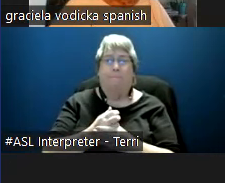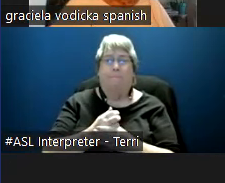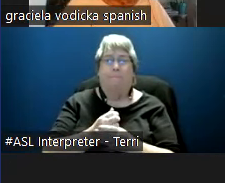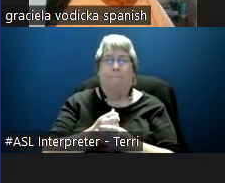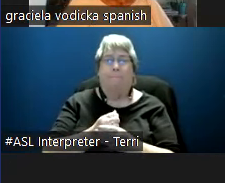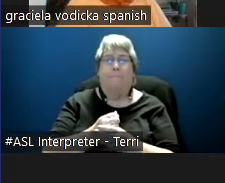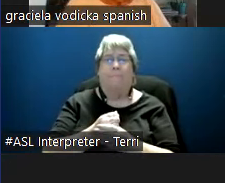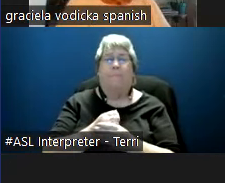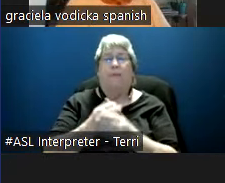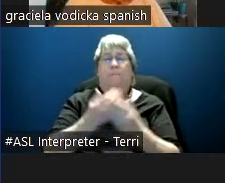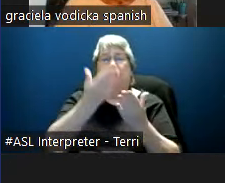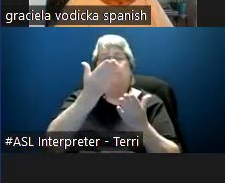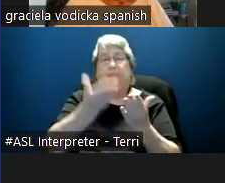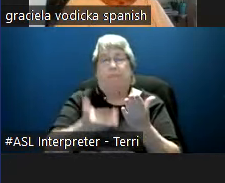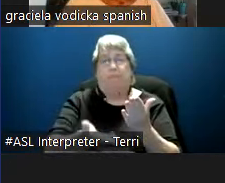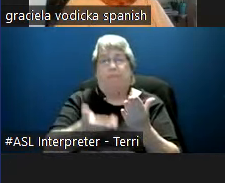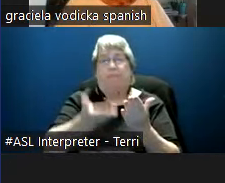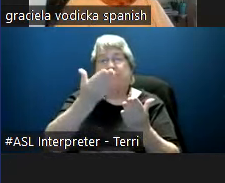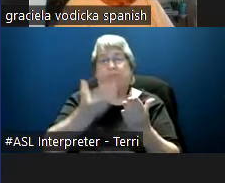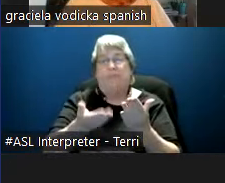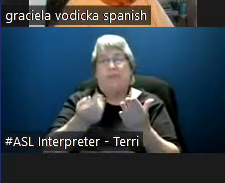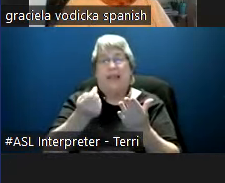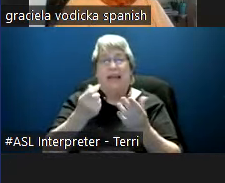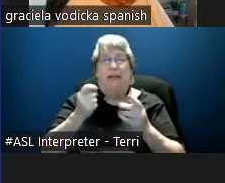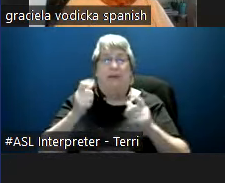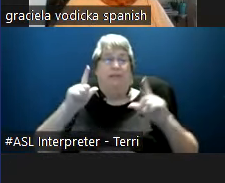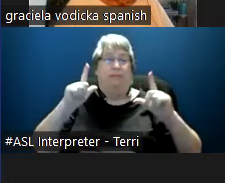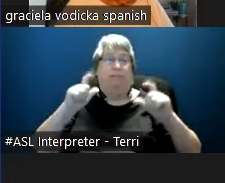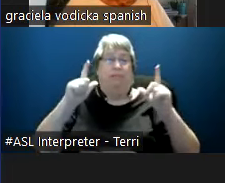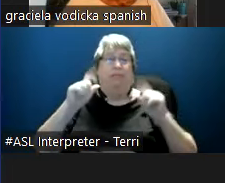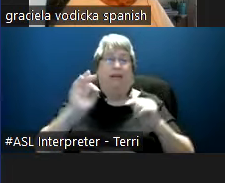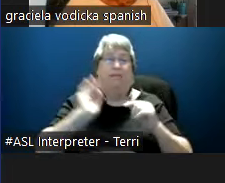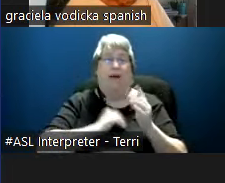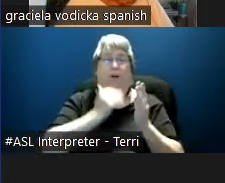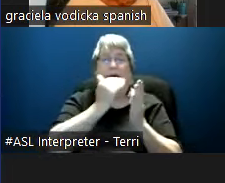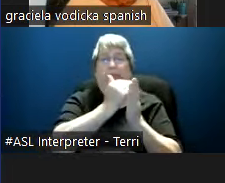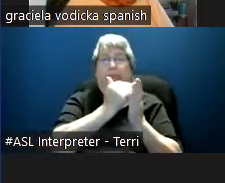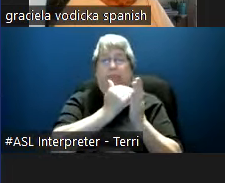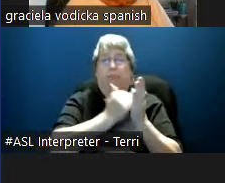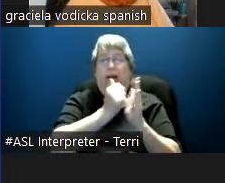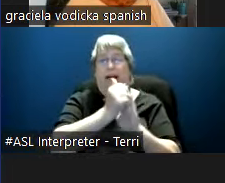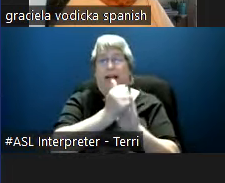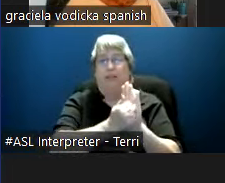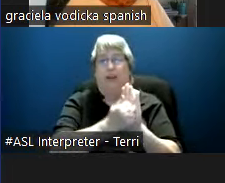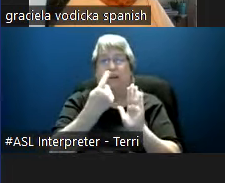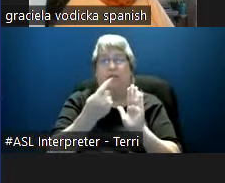So here is just kind of a snapshot of our agenda for today.